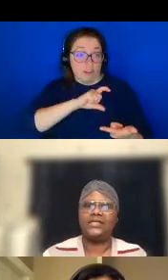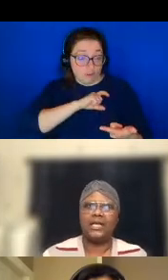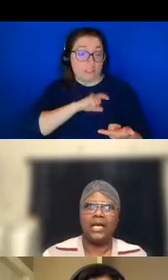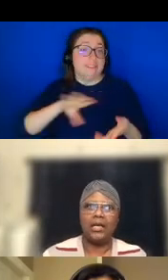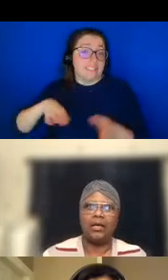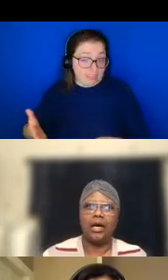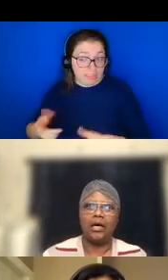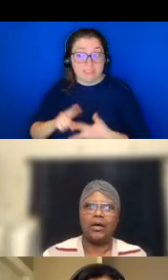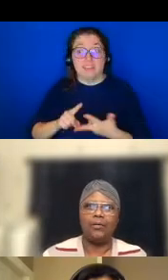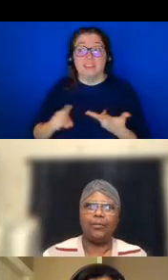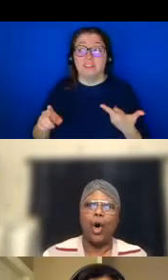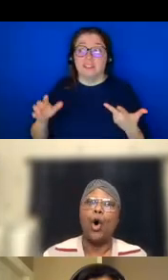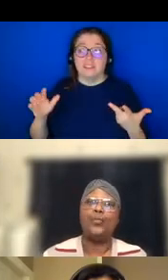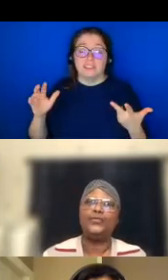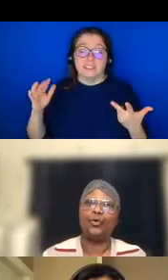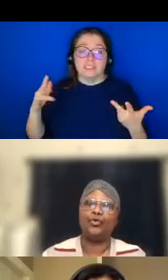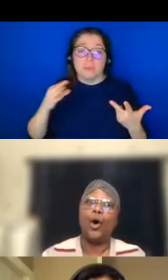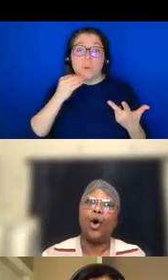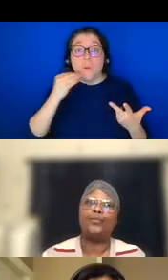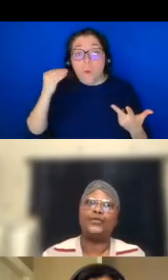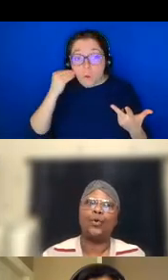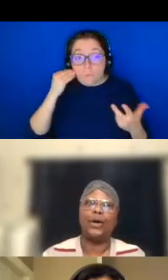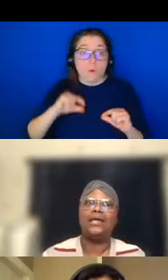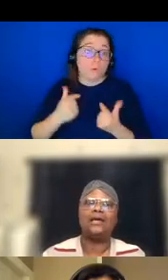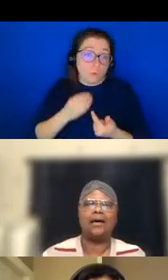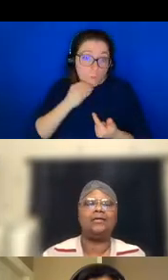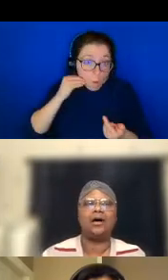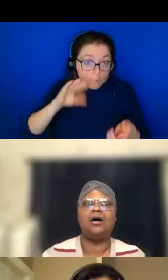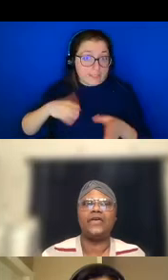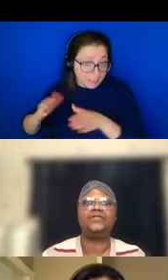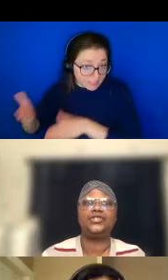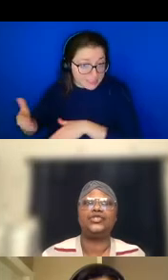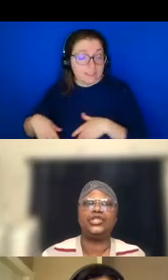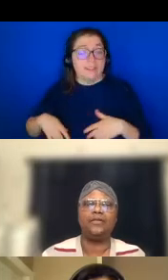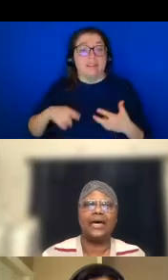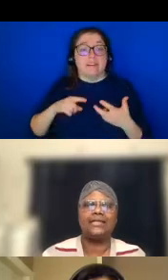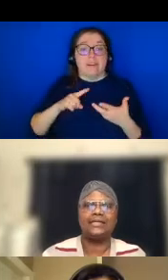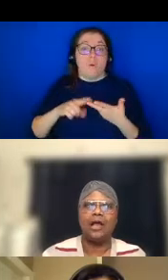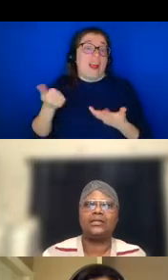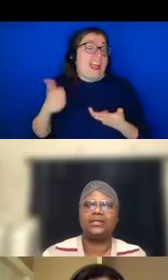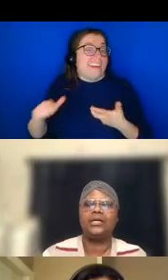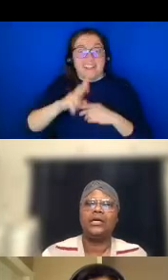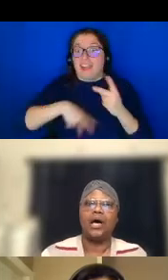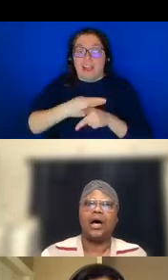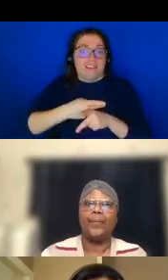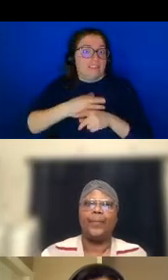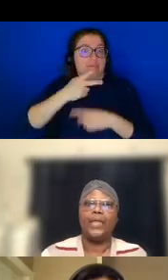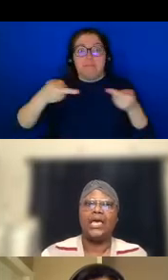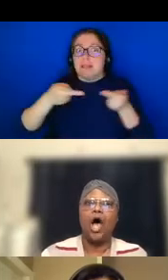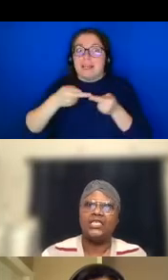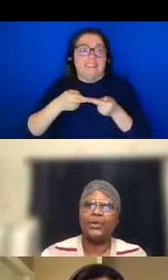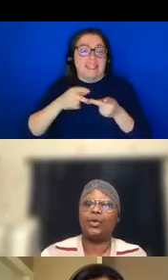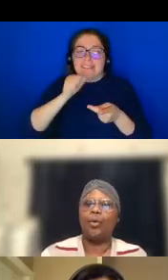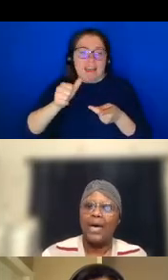deaths in homes or group homes or any kind of institution that is not